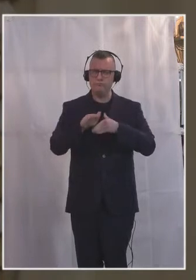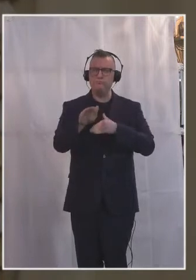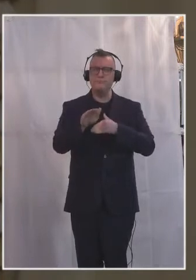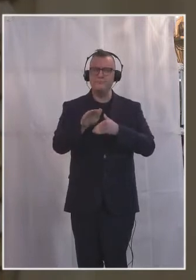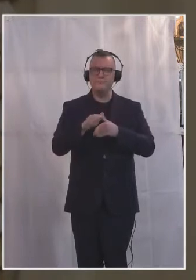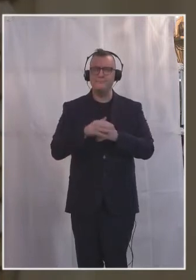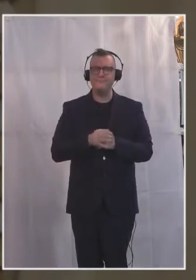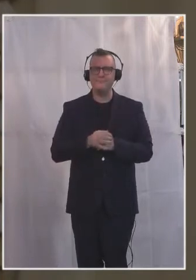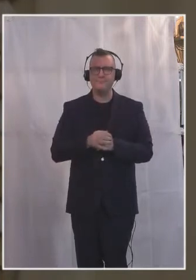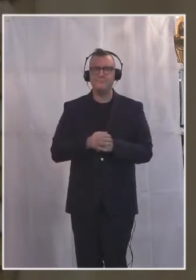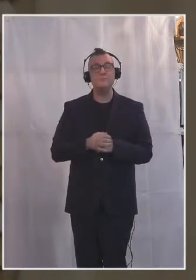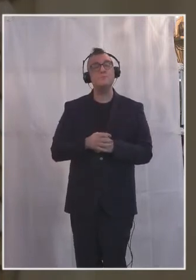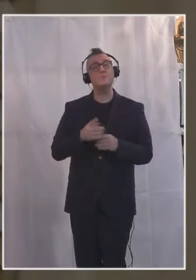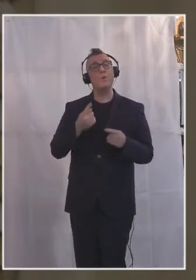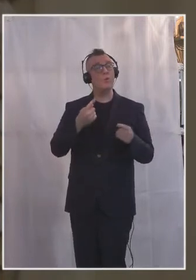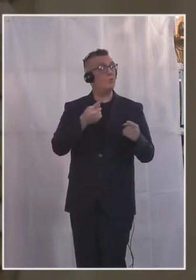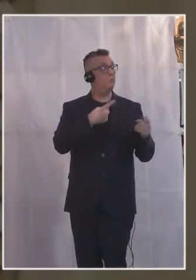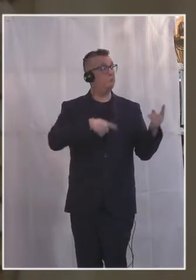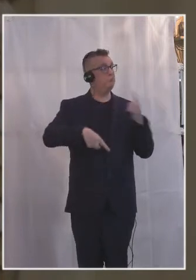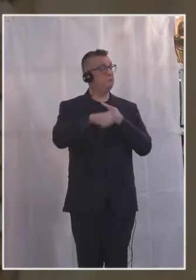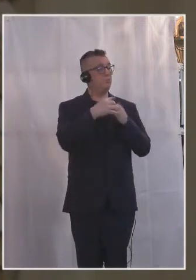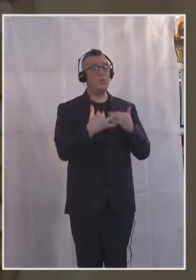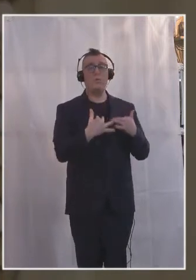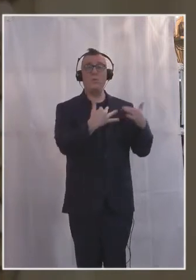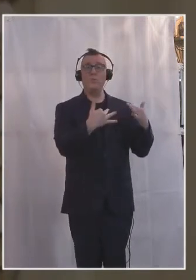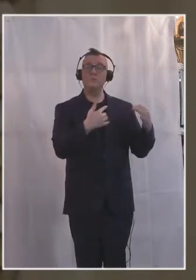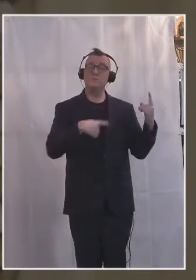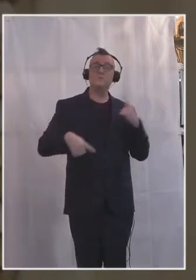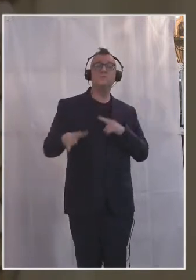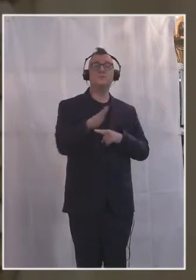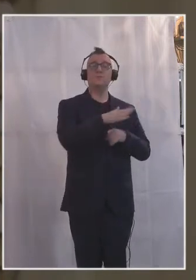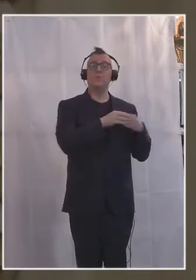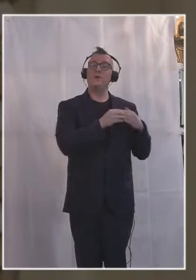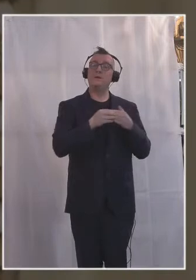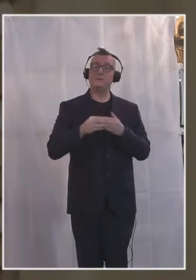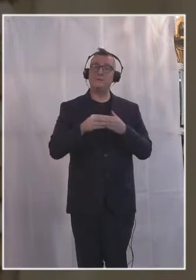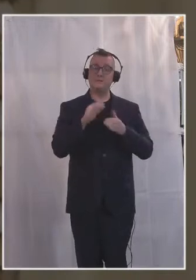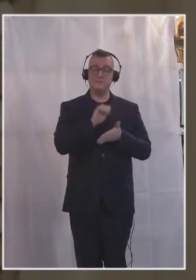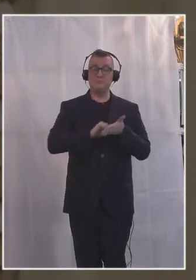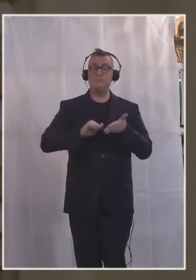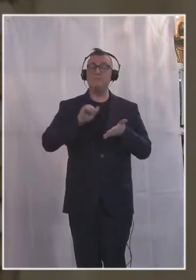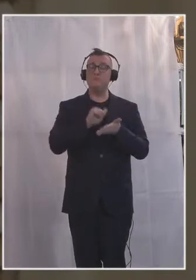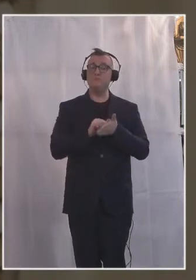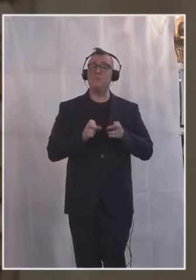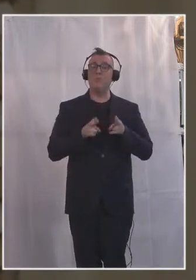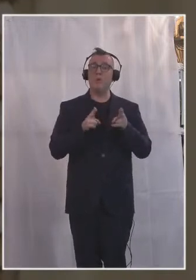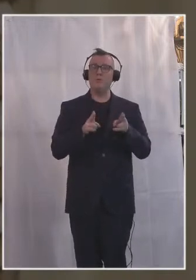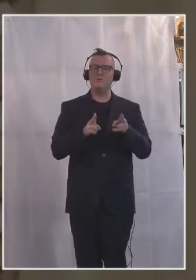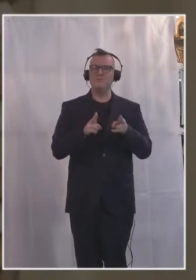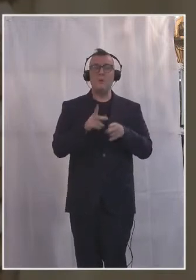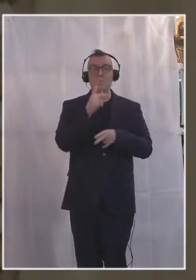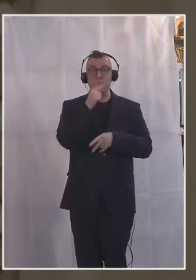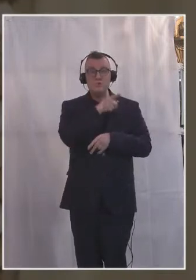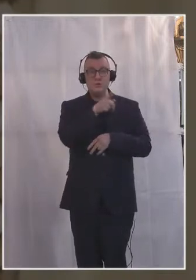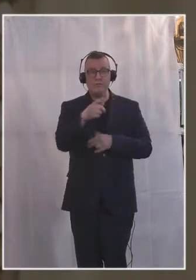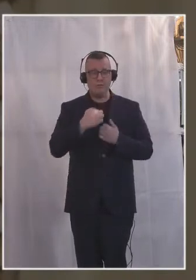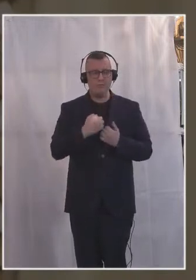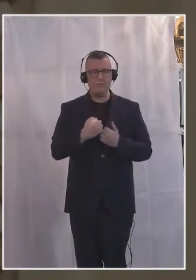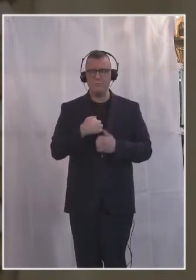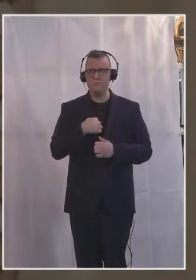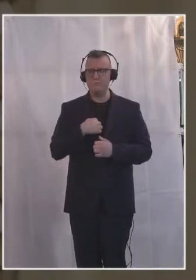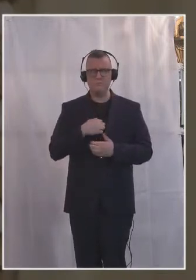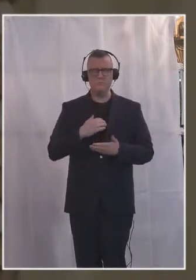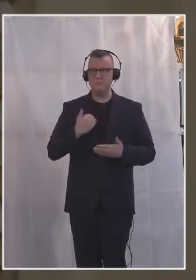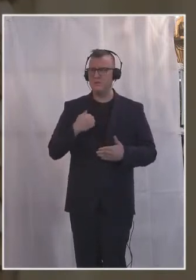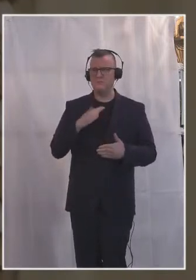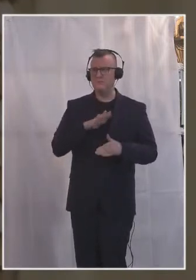And we're all leaders in this room in different ways. And some of you might be thinking, I'm not quite a leader yet, but